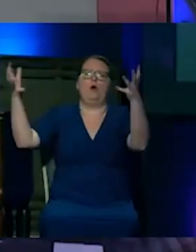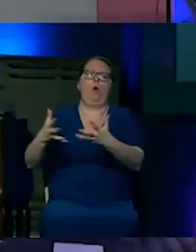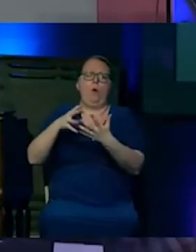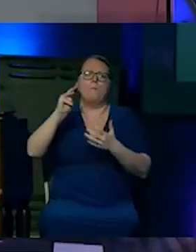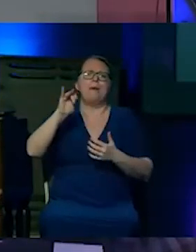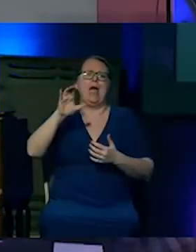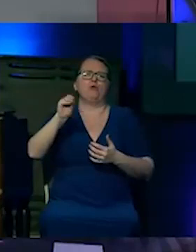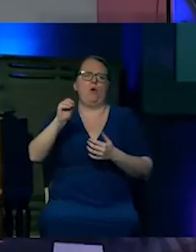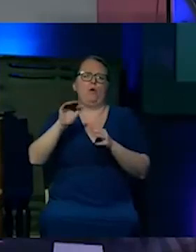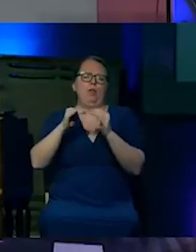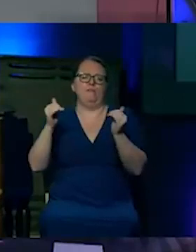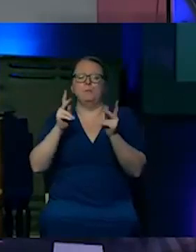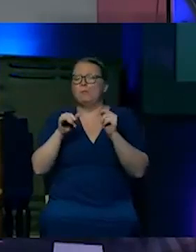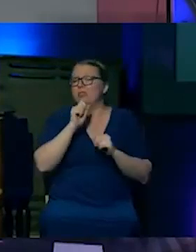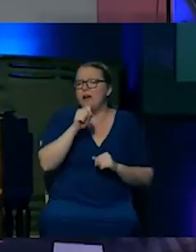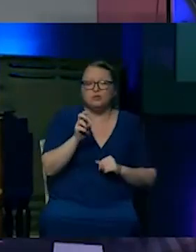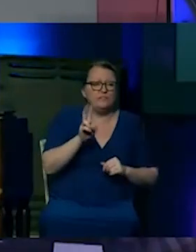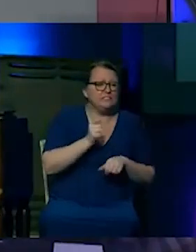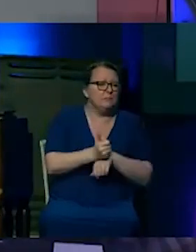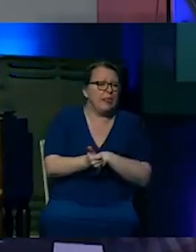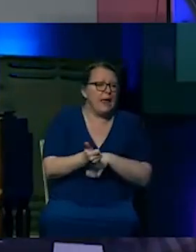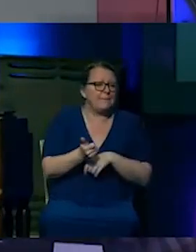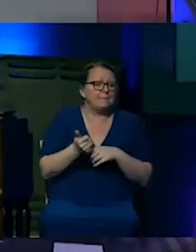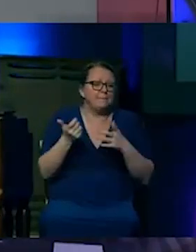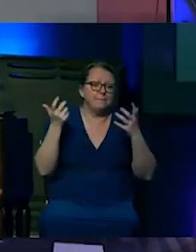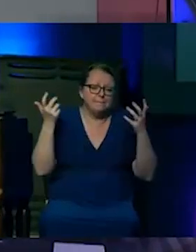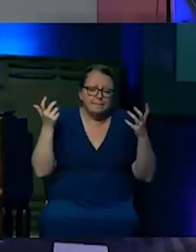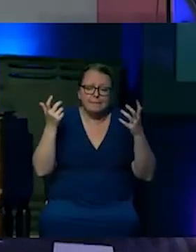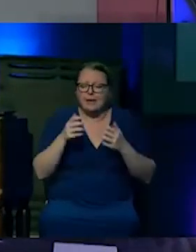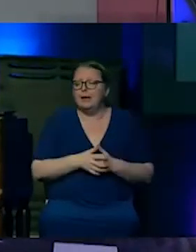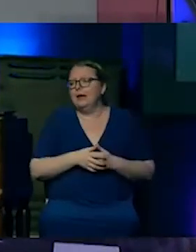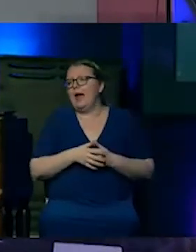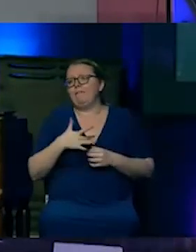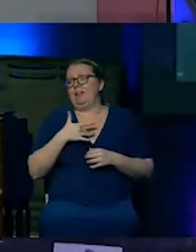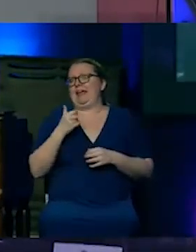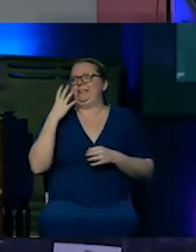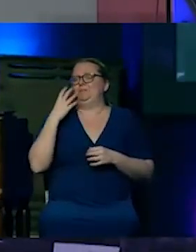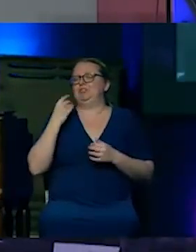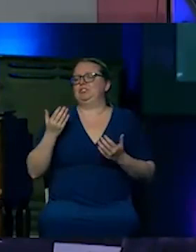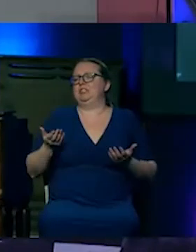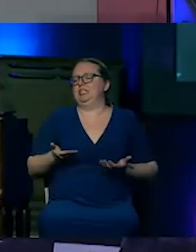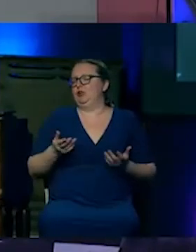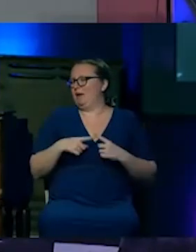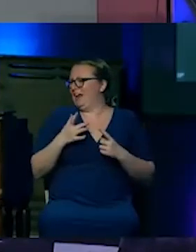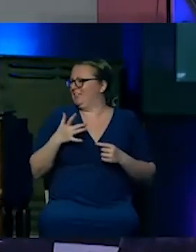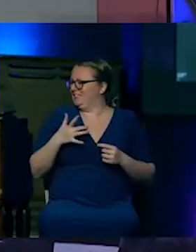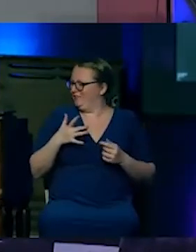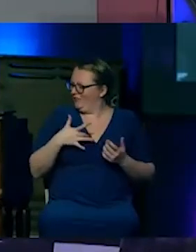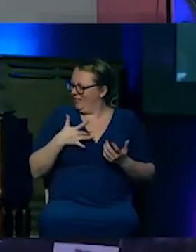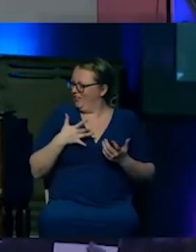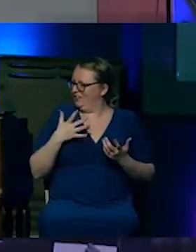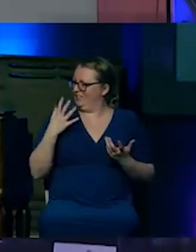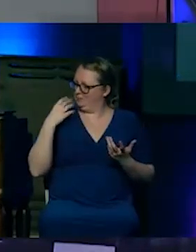know, people love to victim blame. And I felt like I experienced that here. Not only did I experience the healing of being able